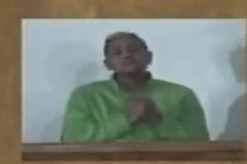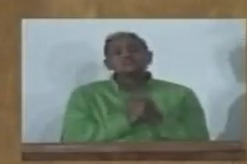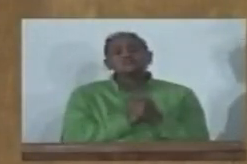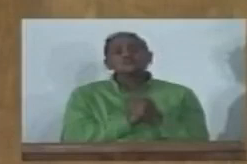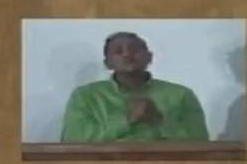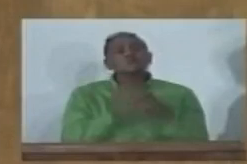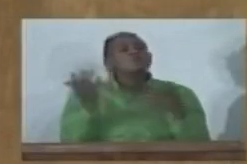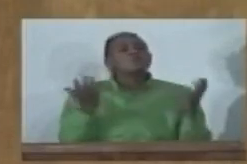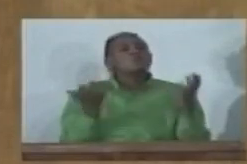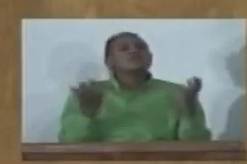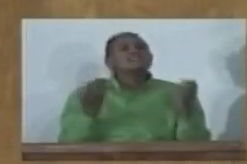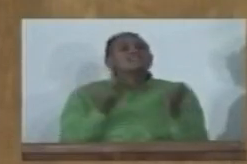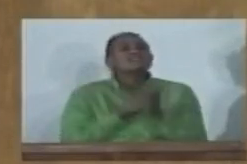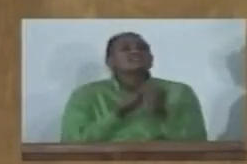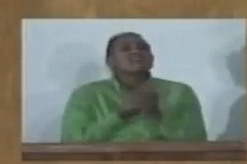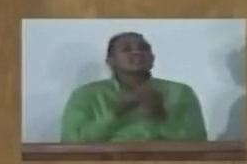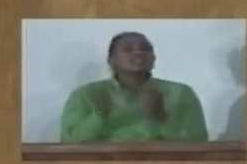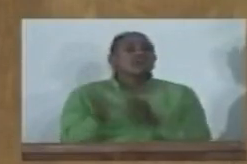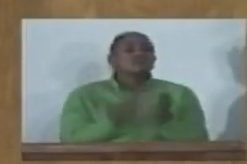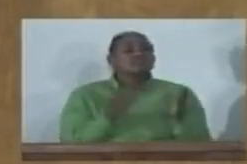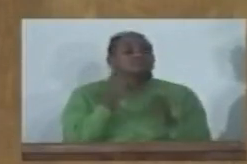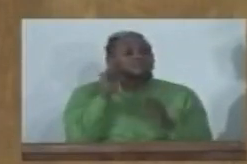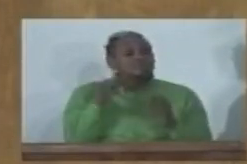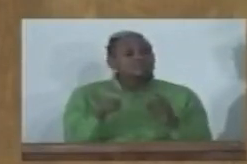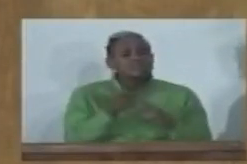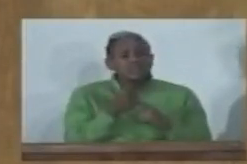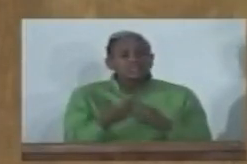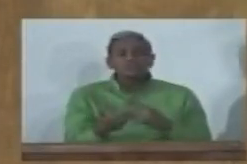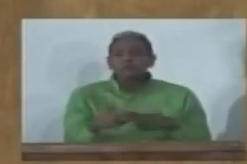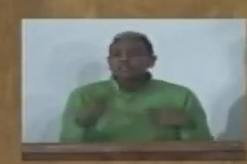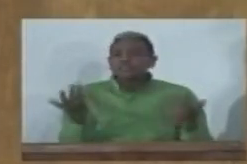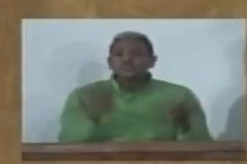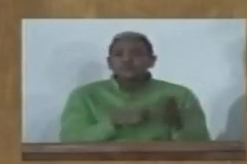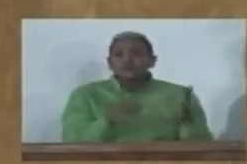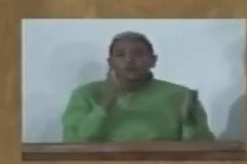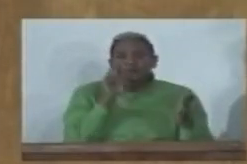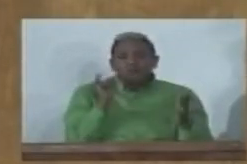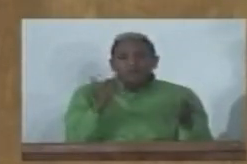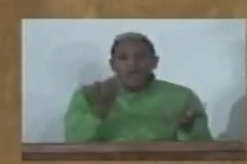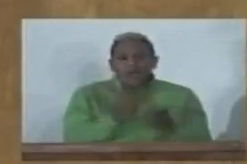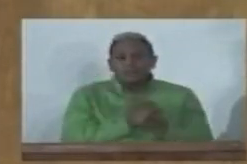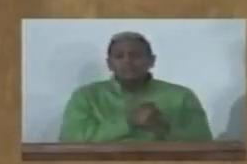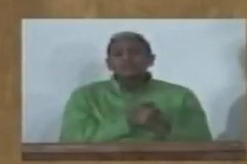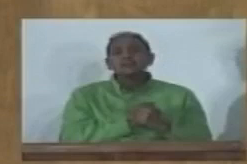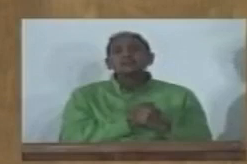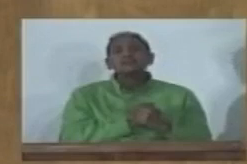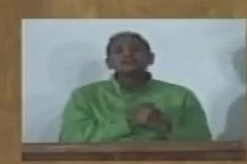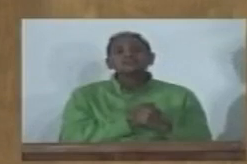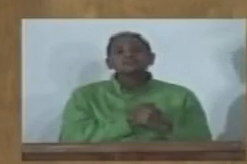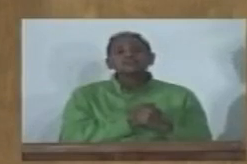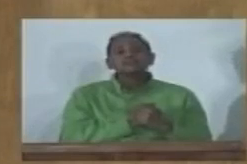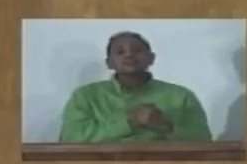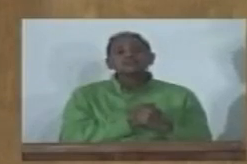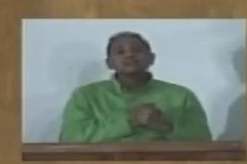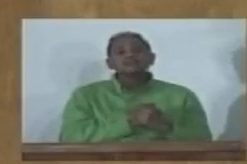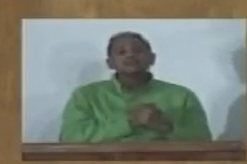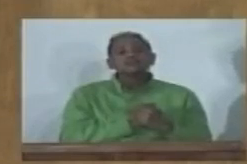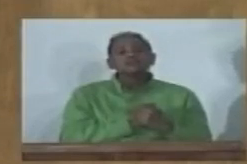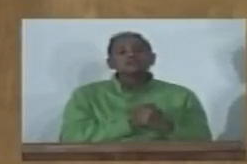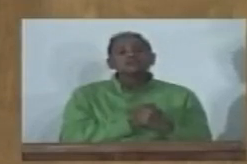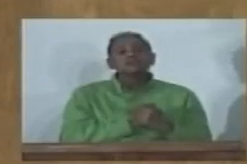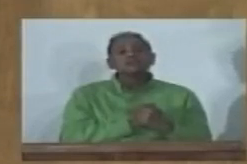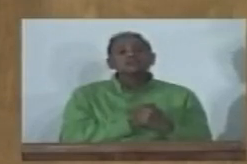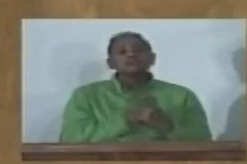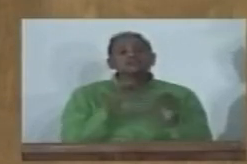financing arrangement for this expansion? It is important that we know